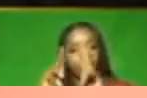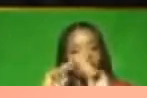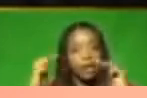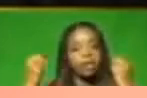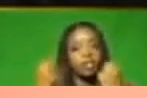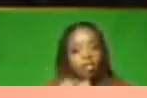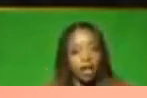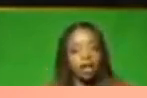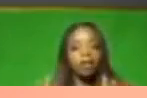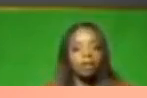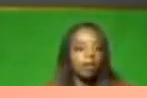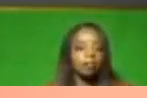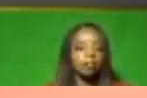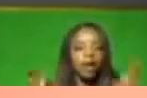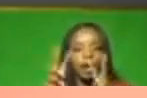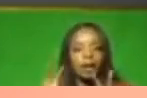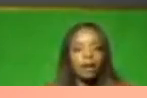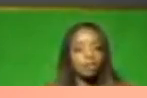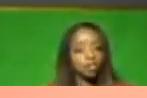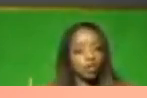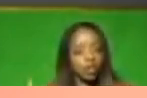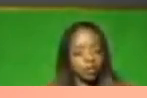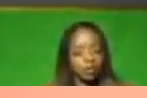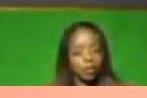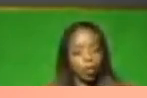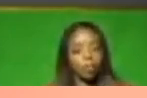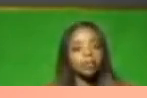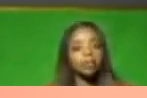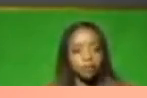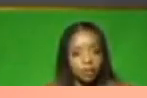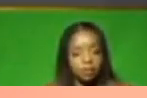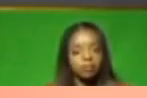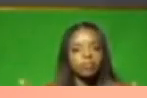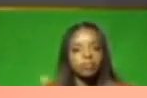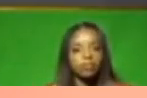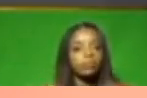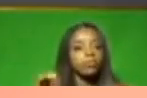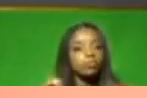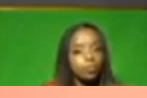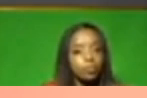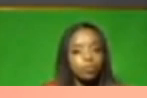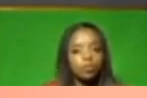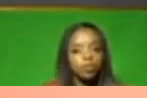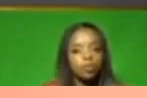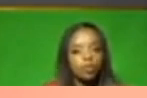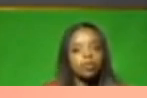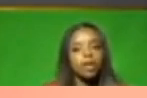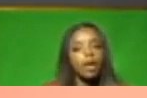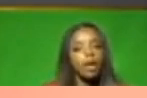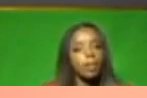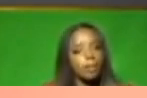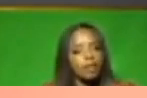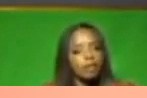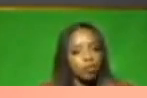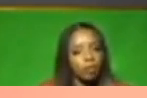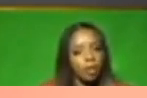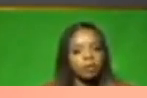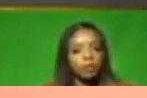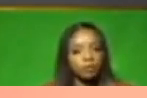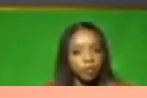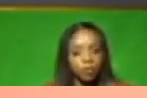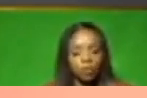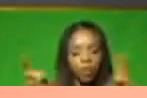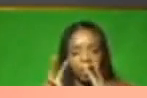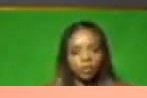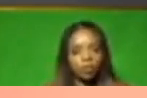Crisis Committee, there's been a marked improvement in the performance of Eskom's